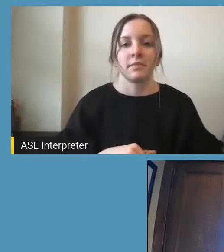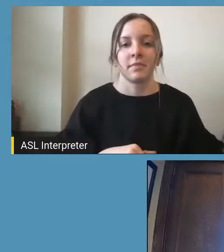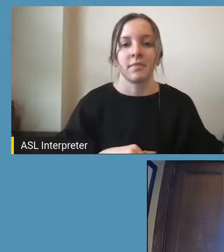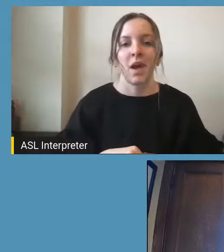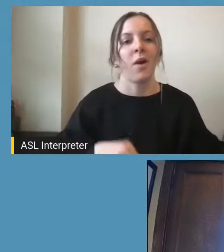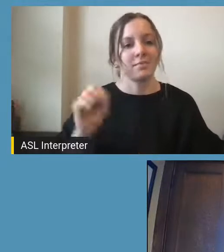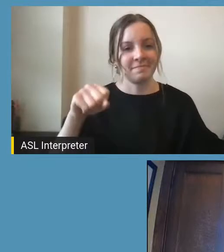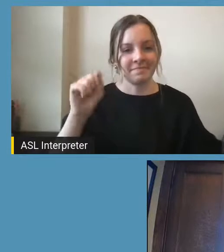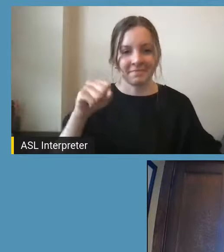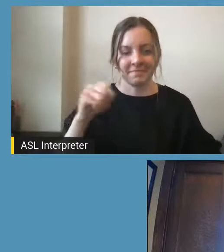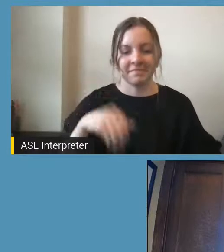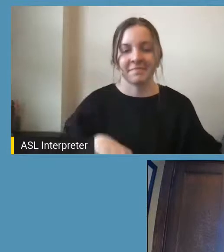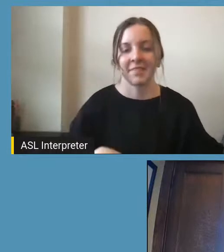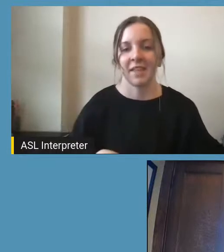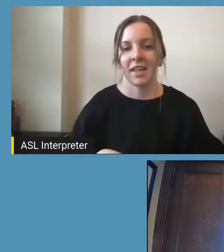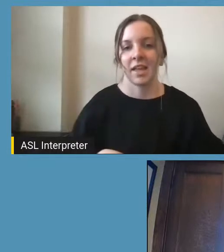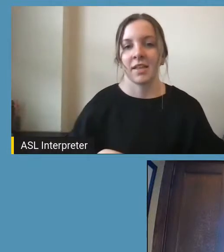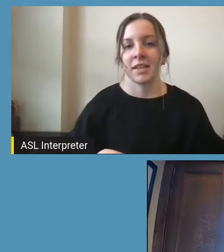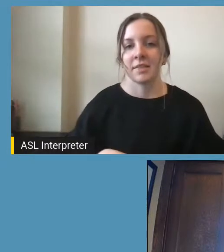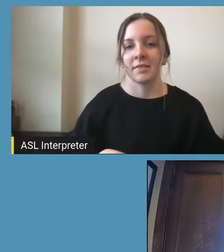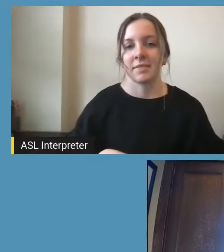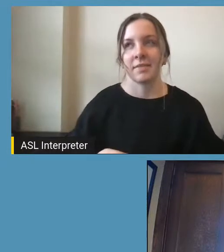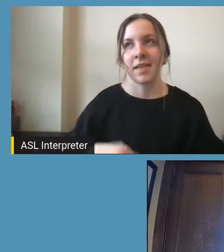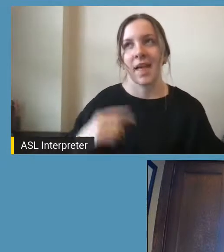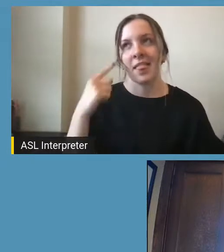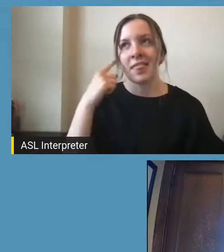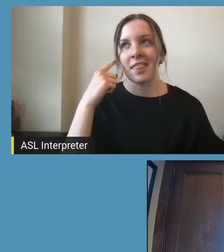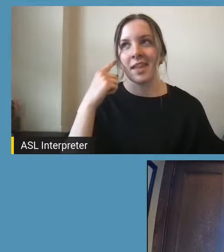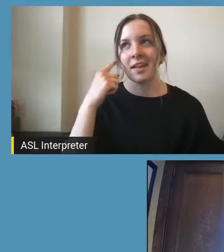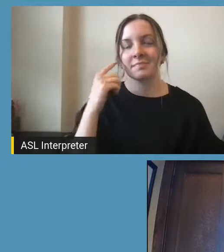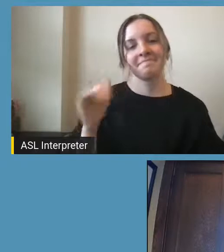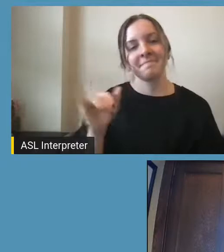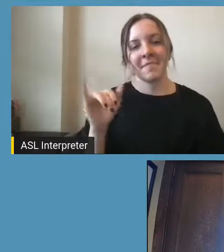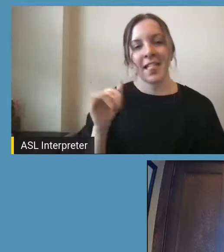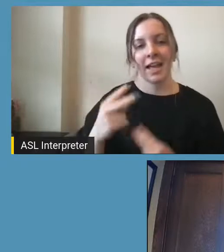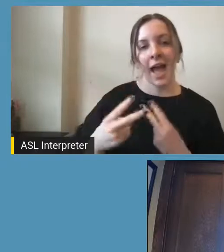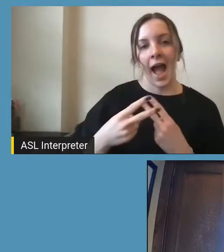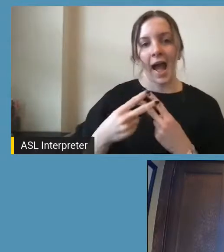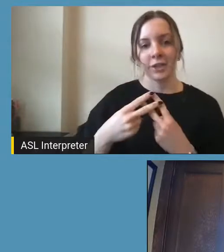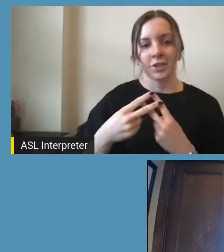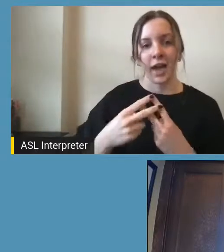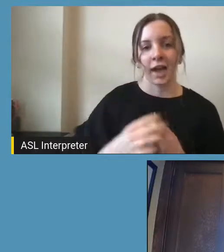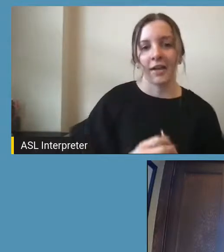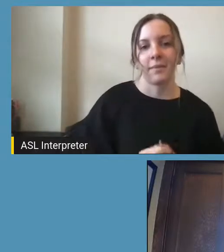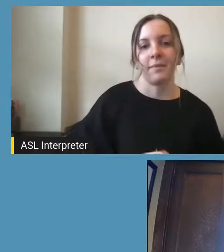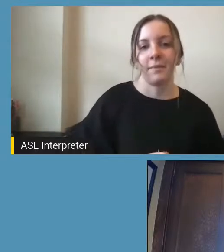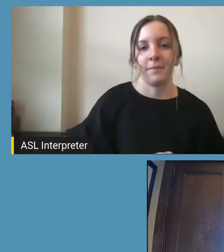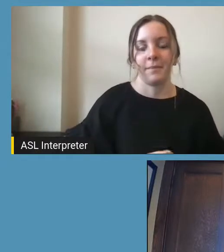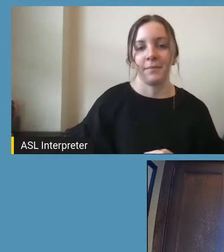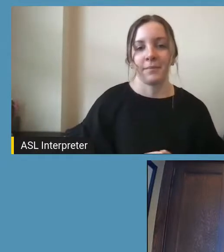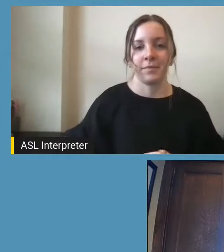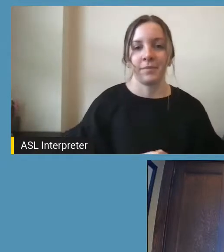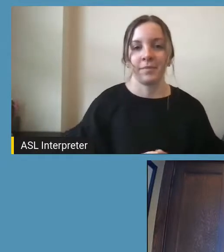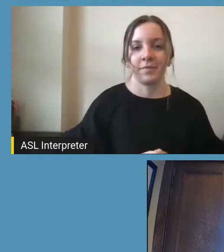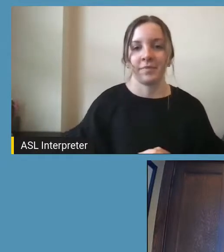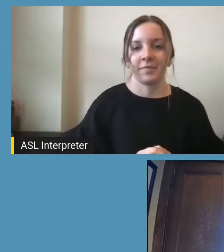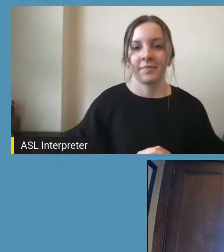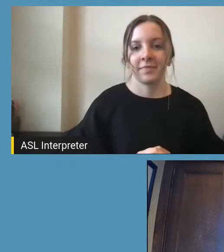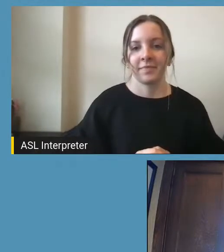of it in many ways like hashtags that you can put when it